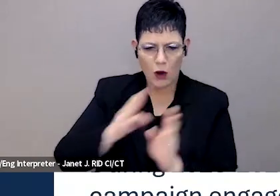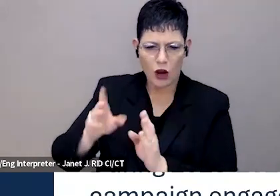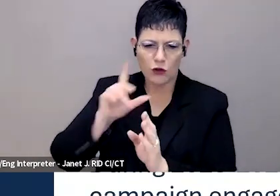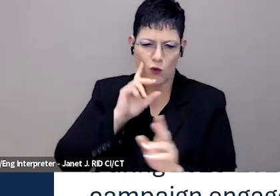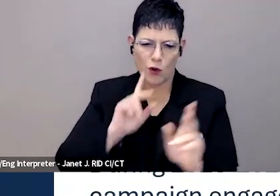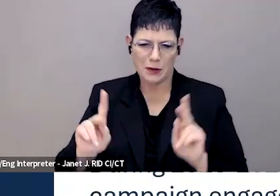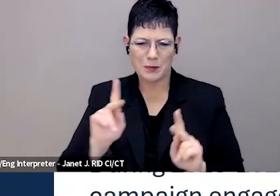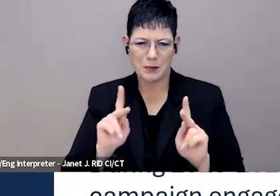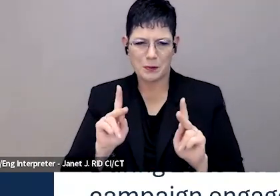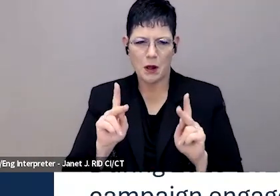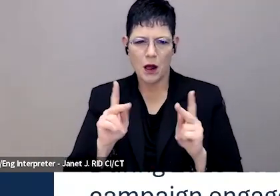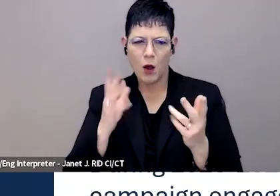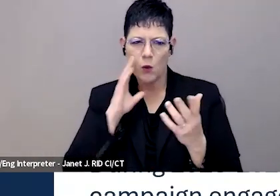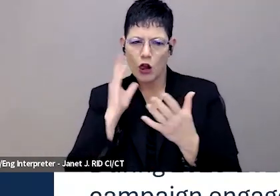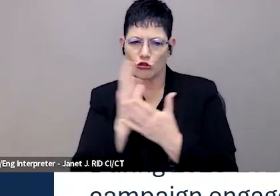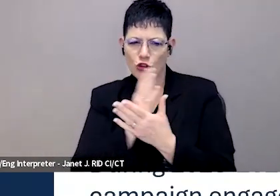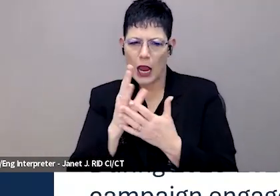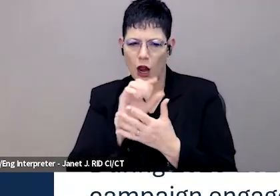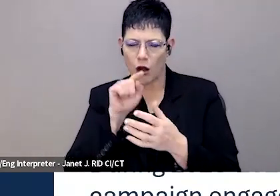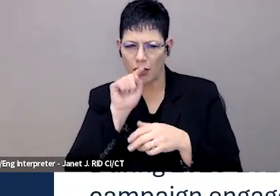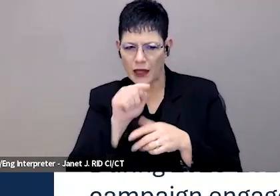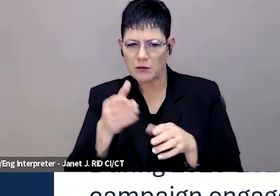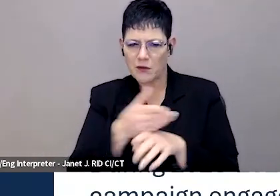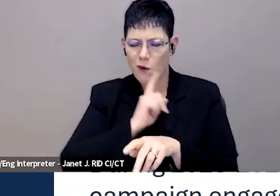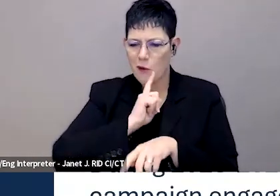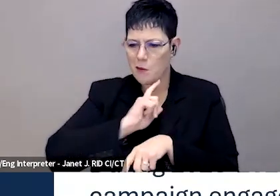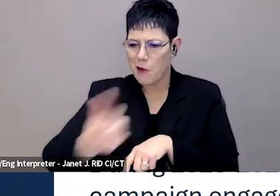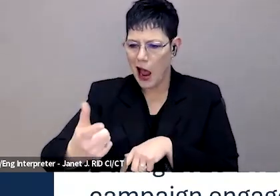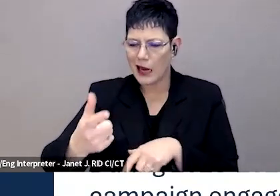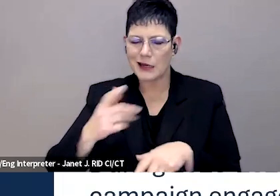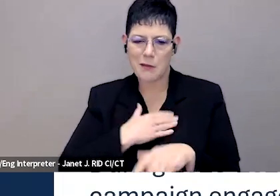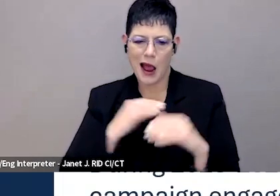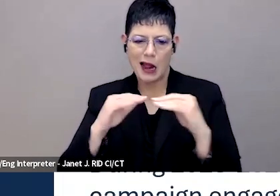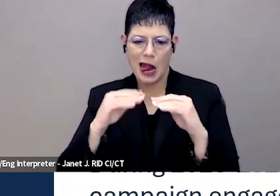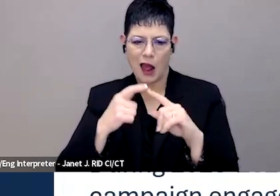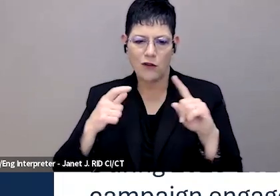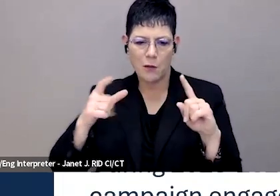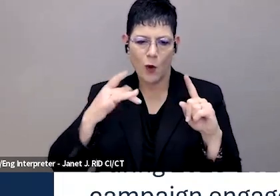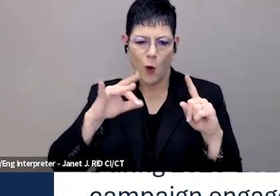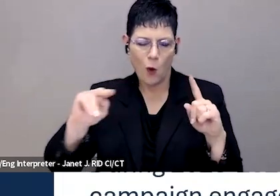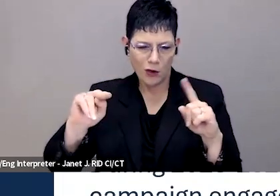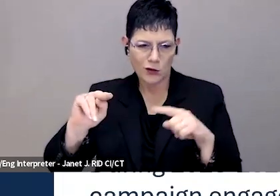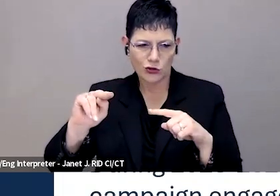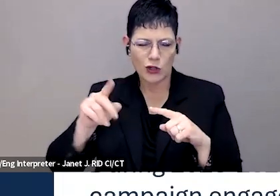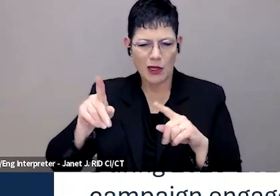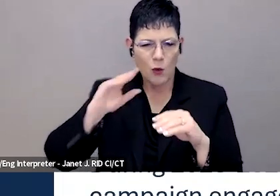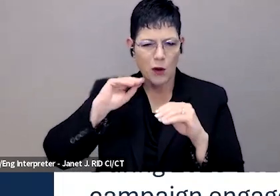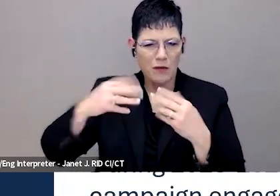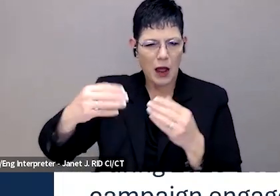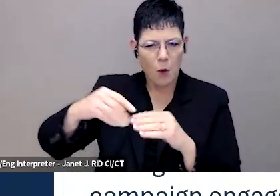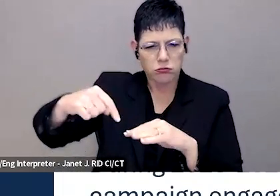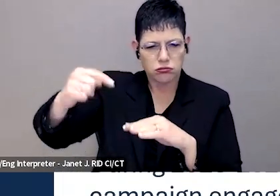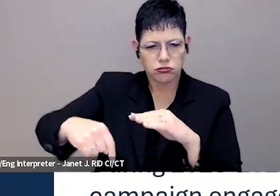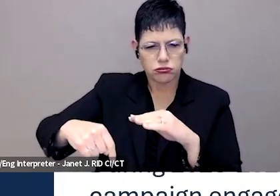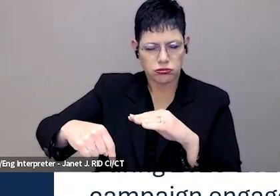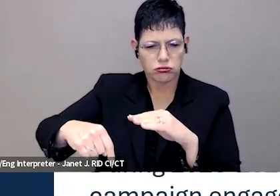to share these recommendations before turning the mic over to my colleagues from the coalition to provide a deeper view